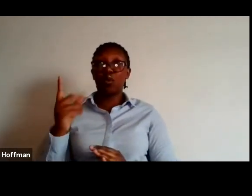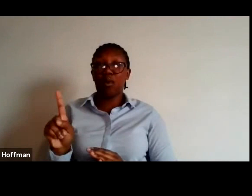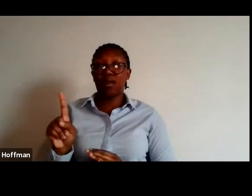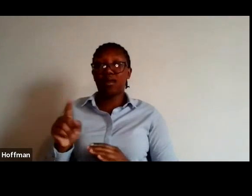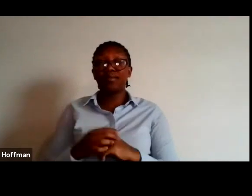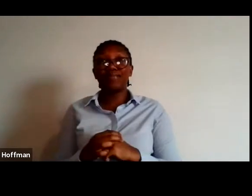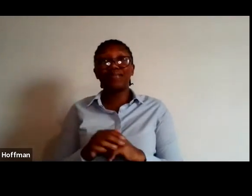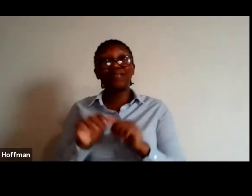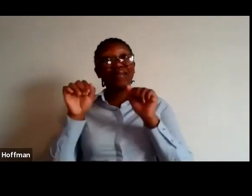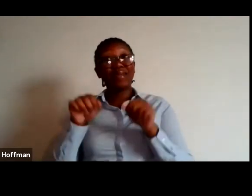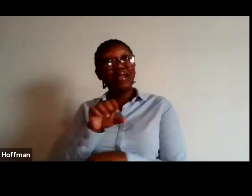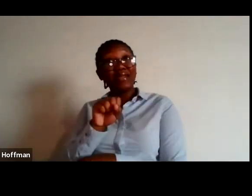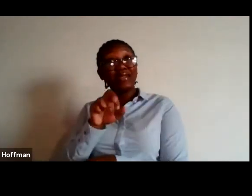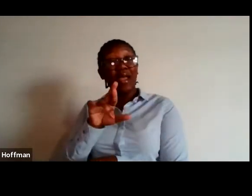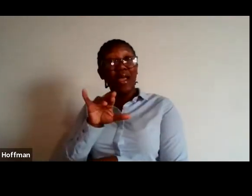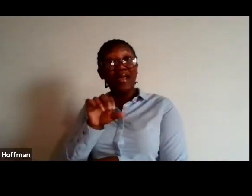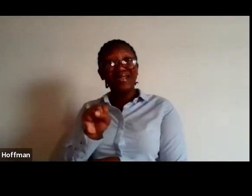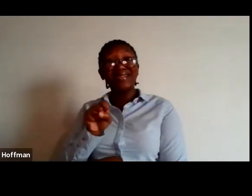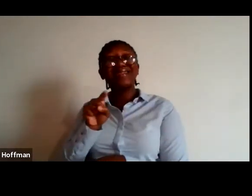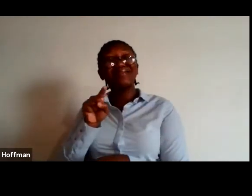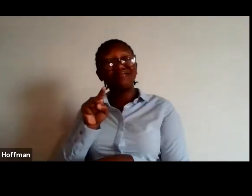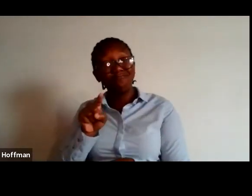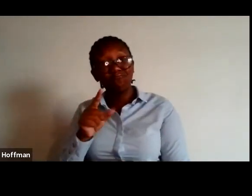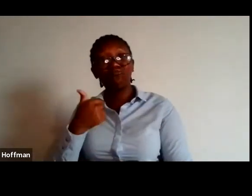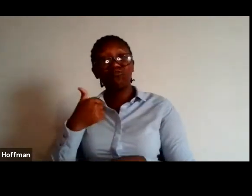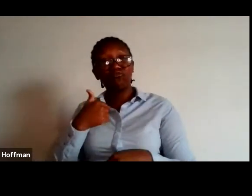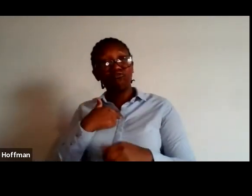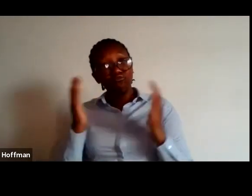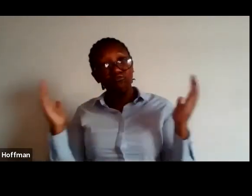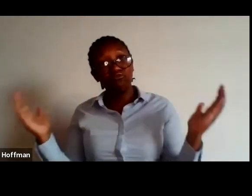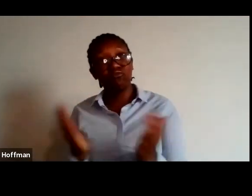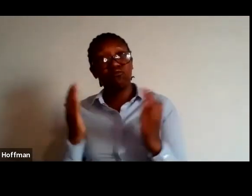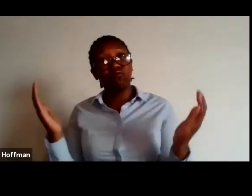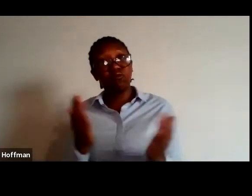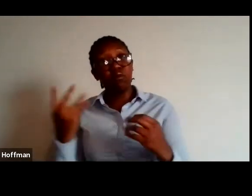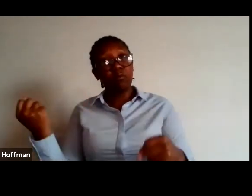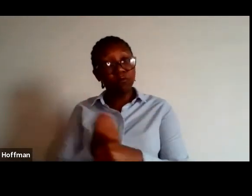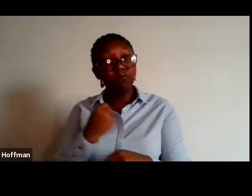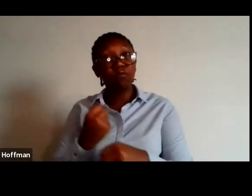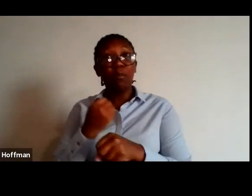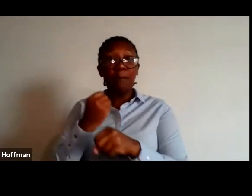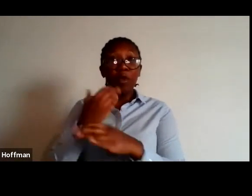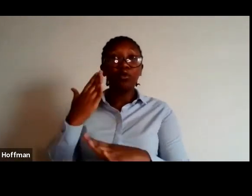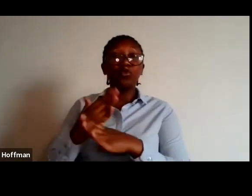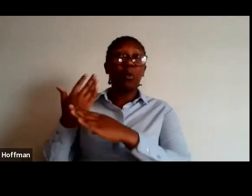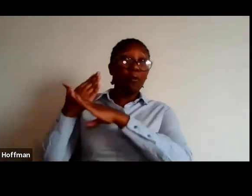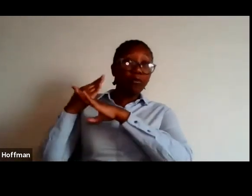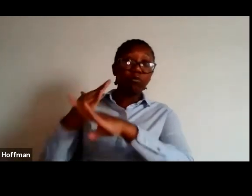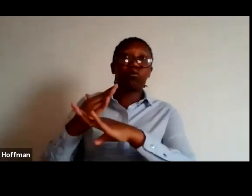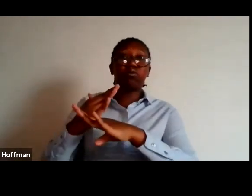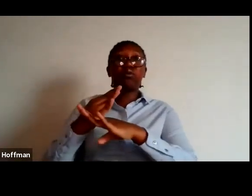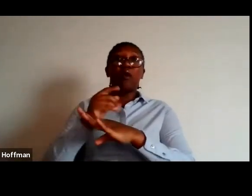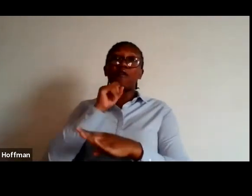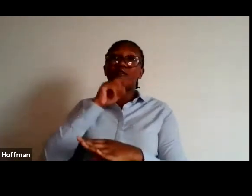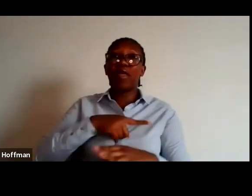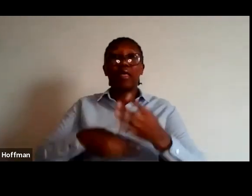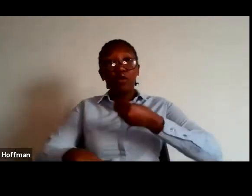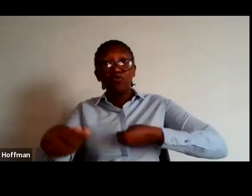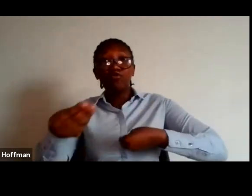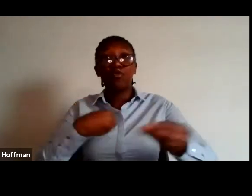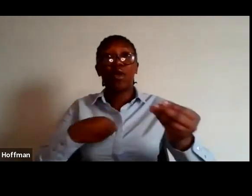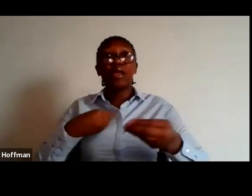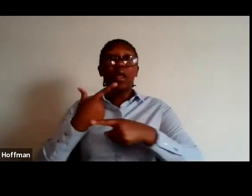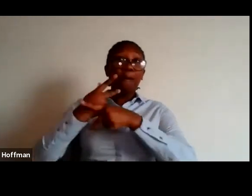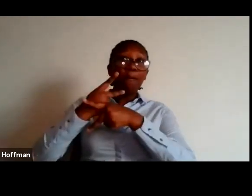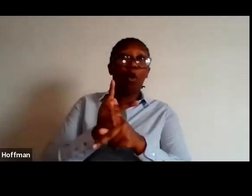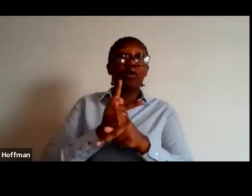an organization is committed to continue combating illicit trade and counterfeit goods entering